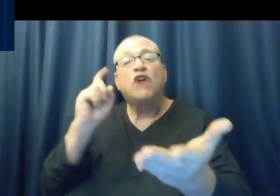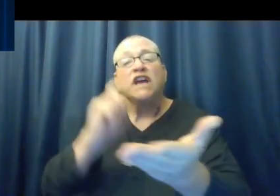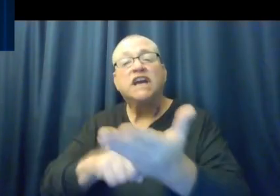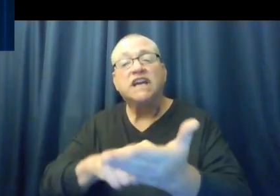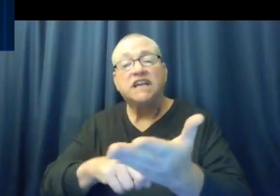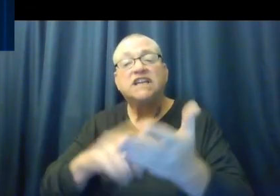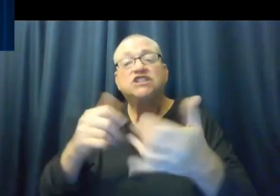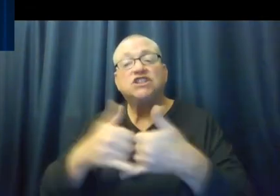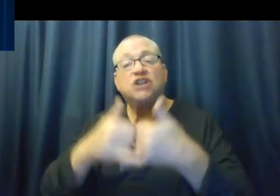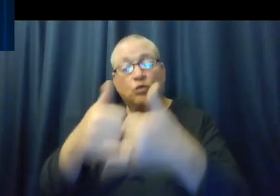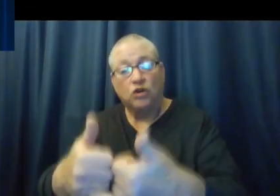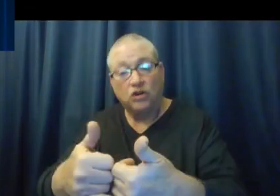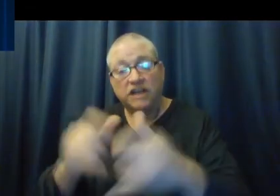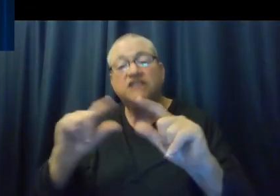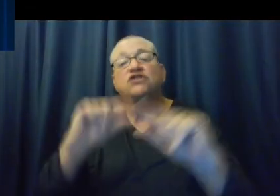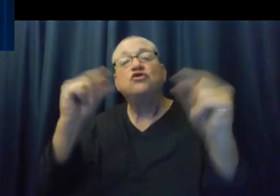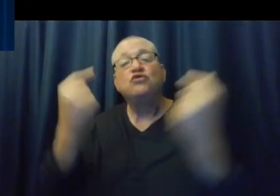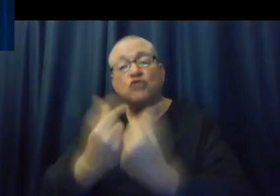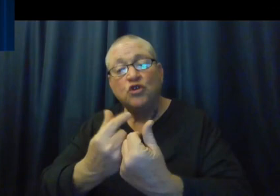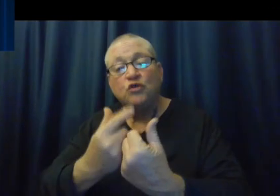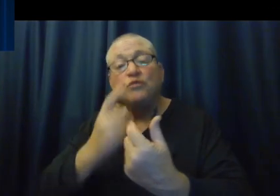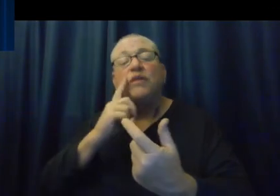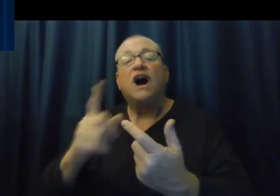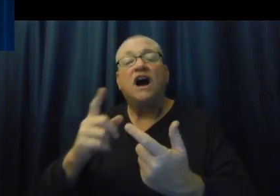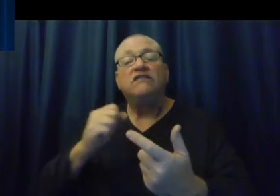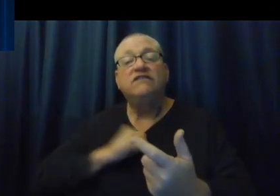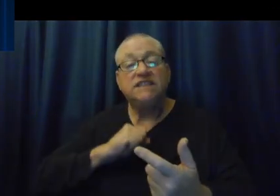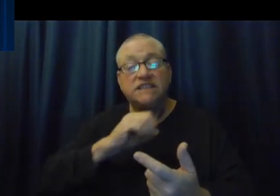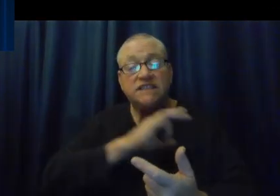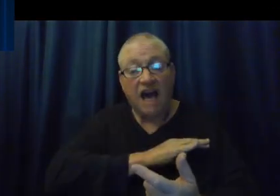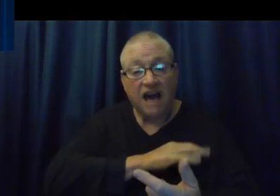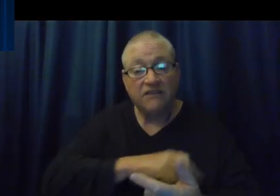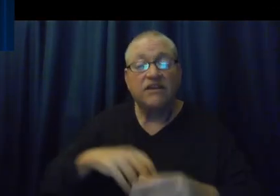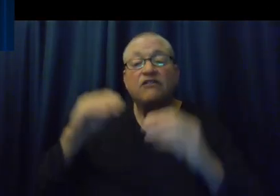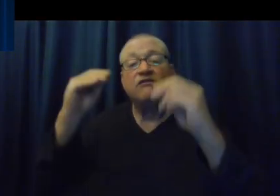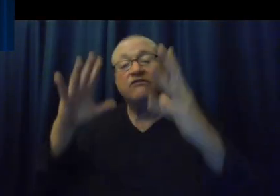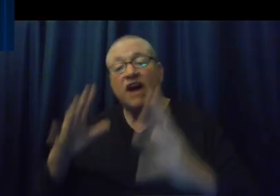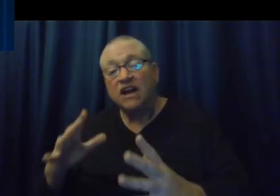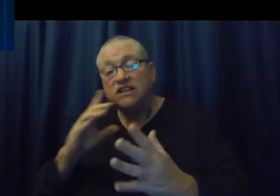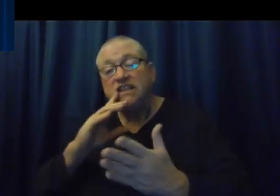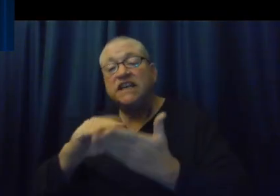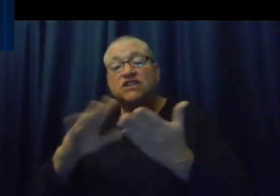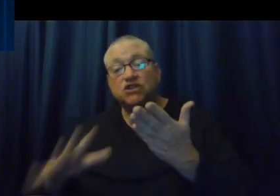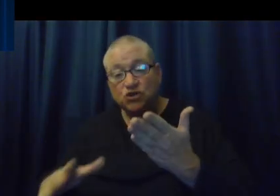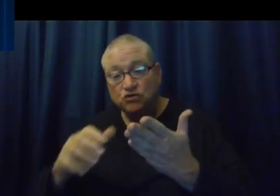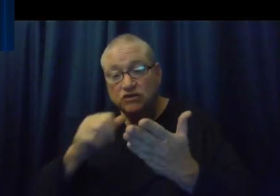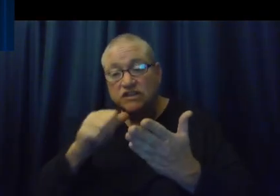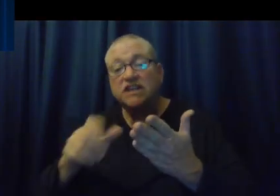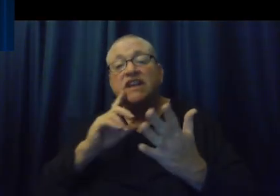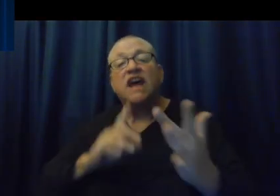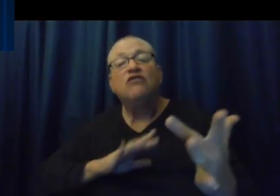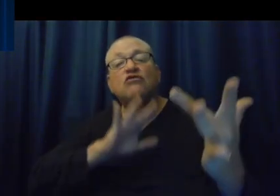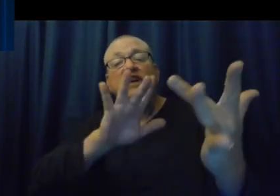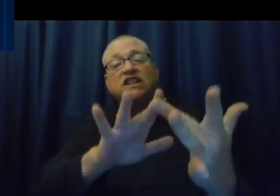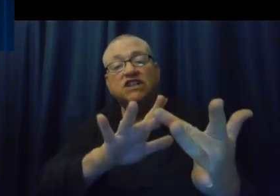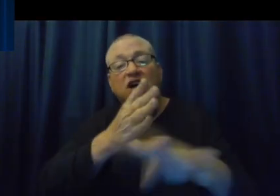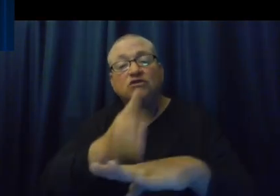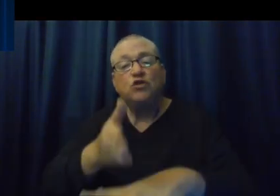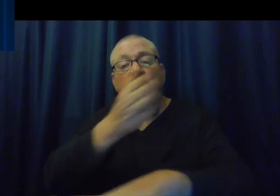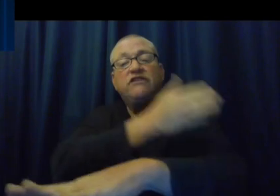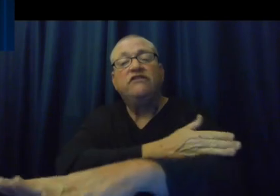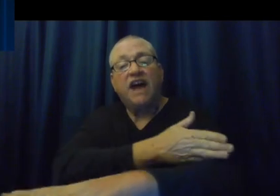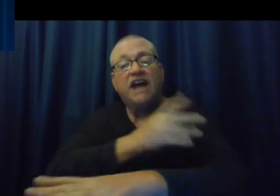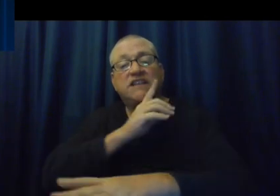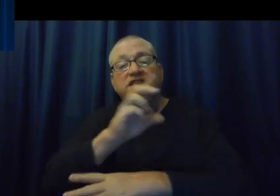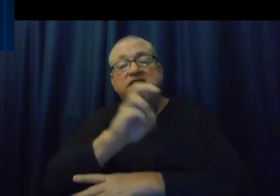Team Recognition Award recognizes a group of staff, faculty, and students whose collaboration reaches across familiar boundaries